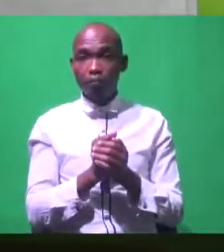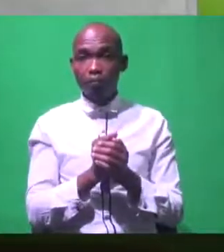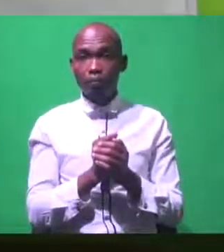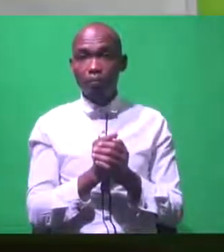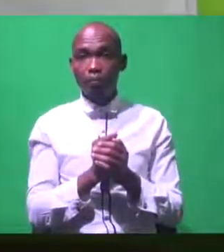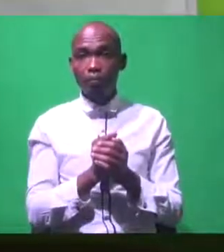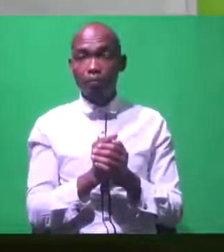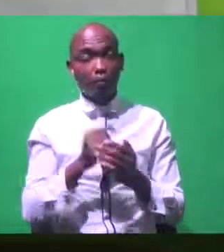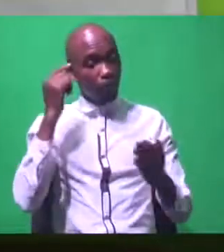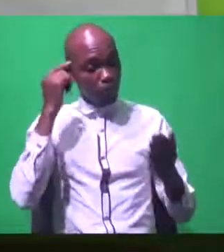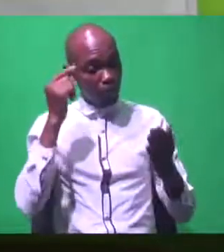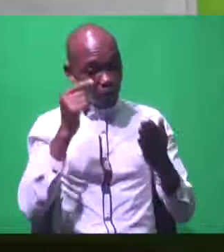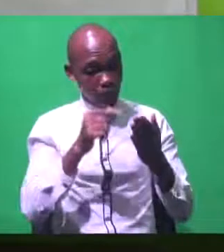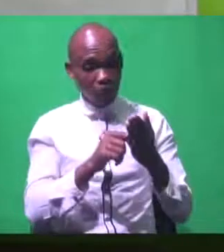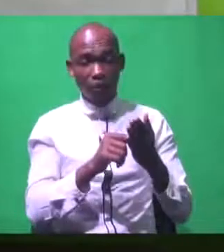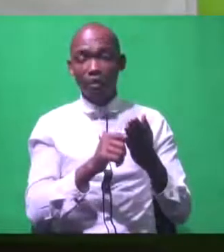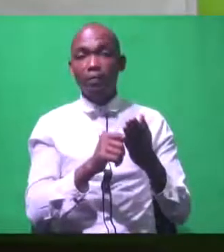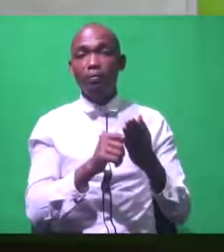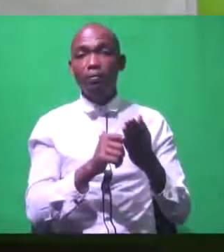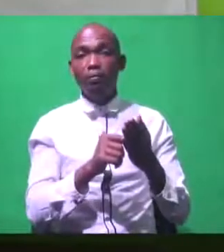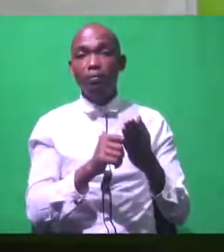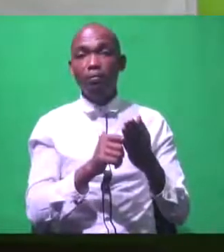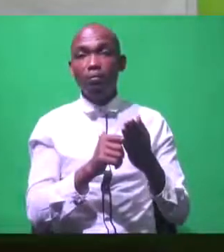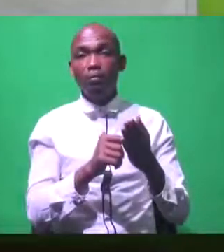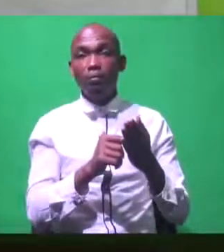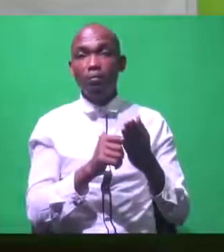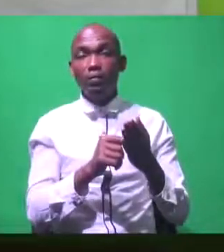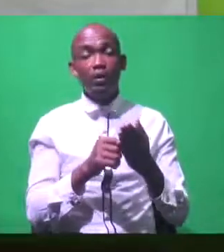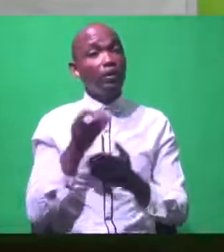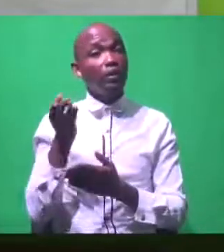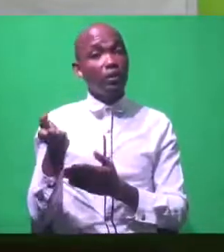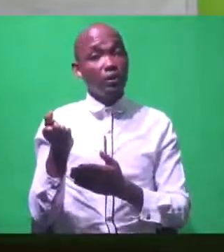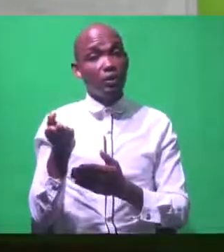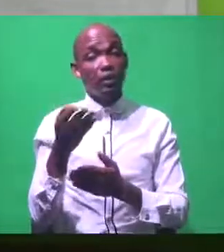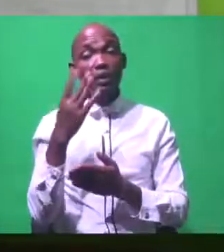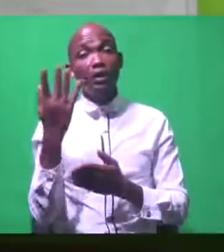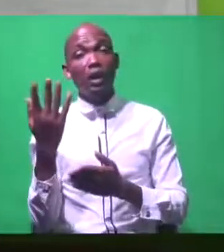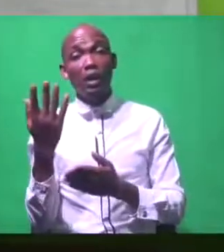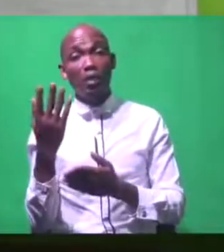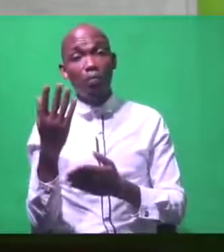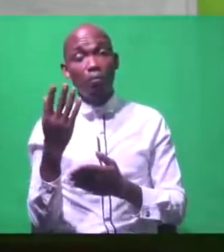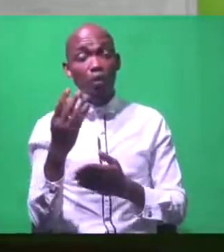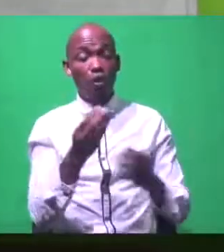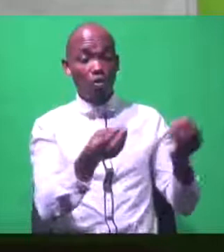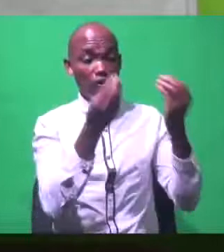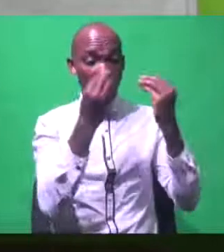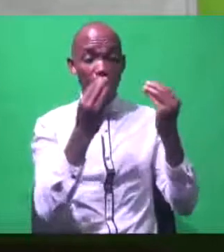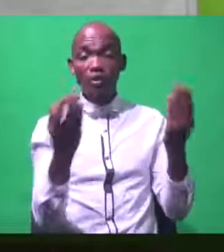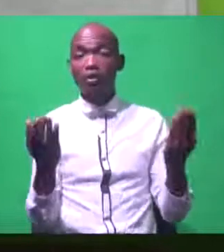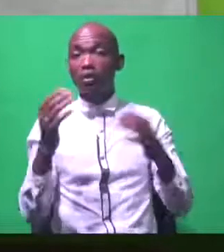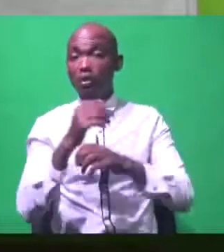This means the whites introduced this type of education in order to get